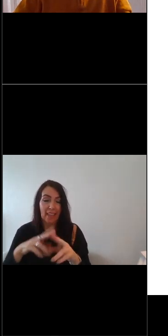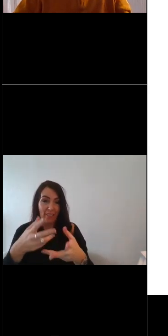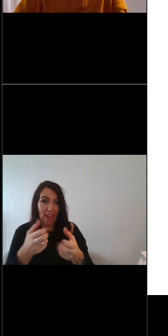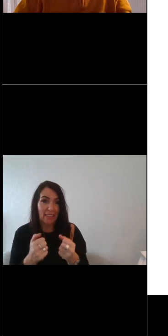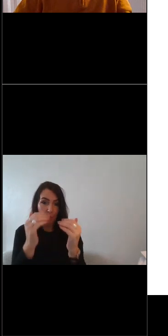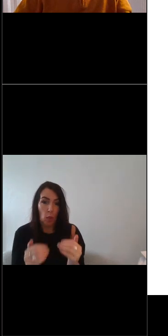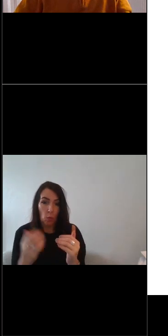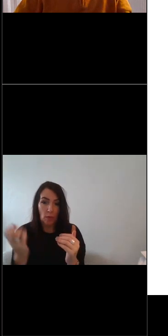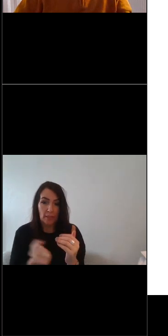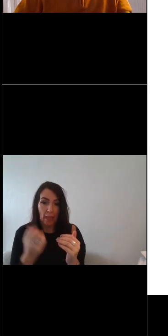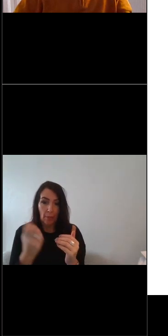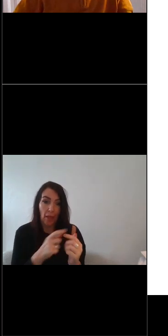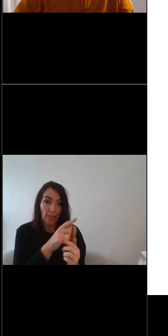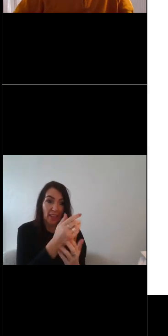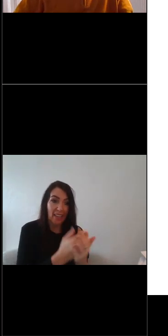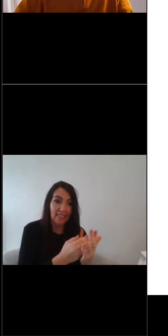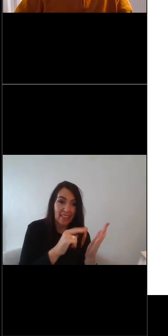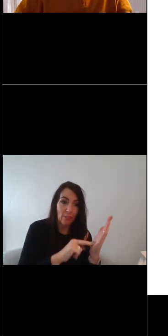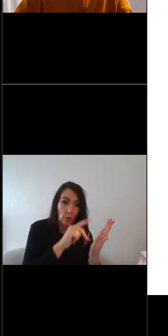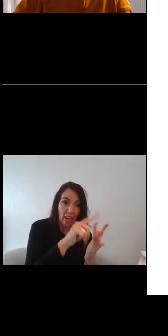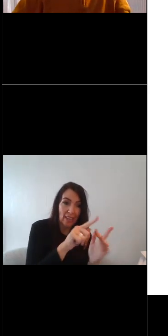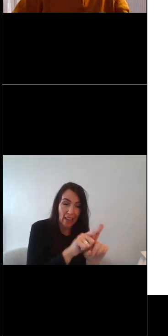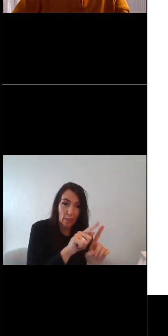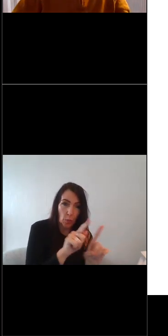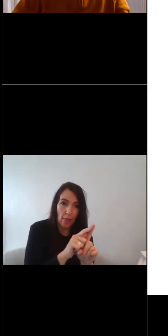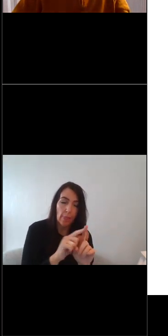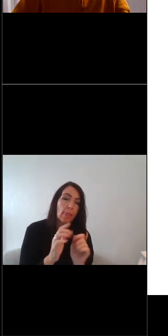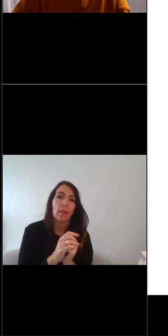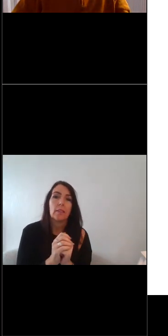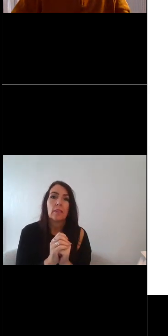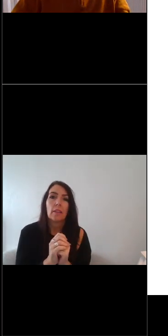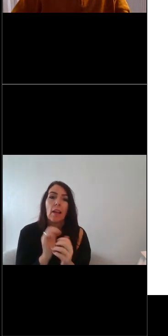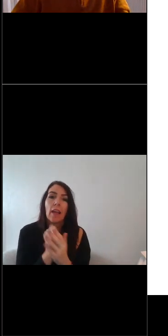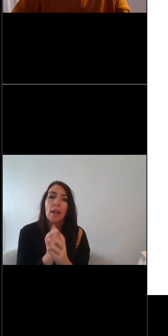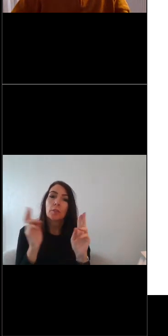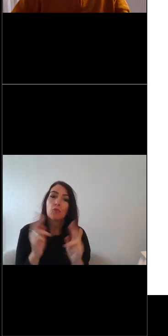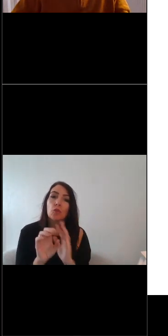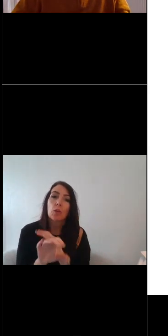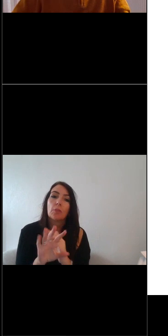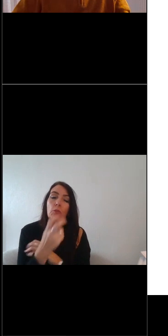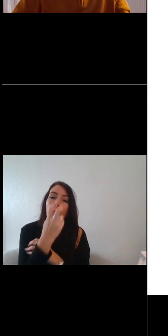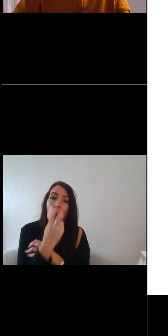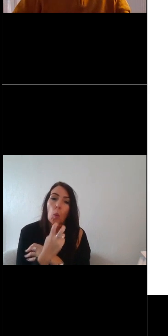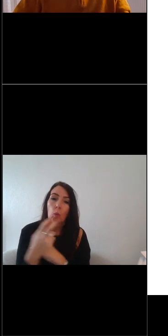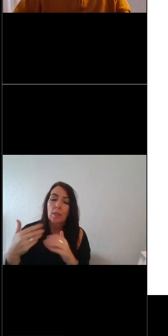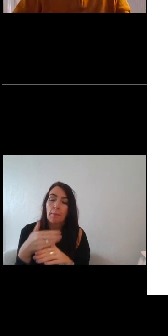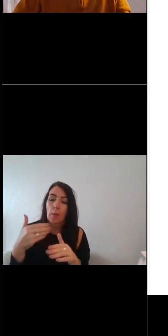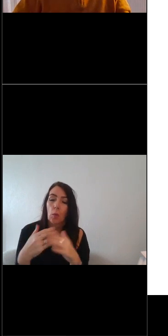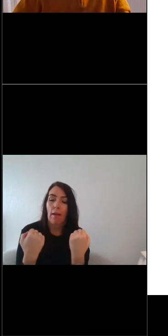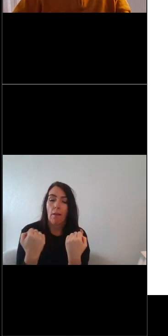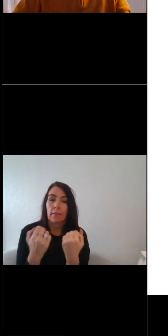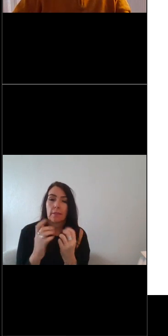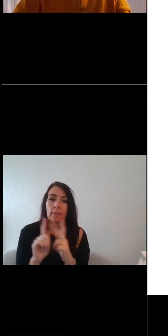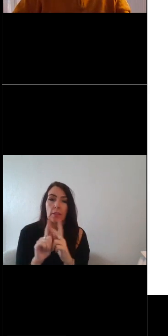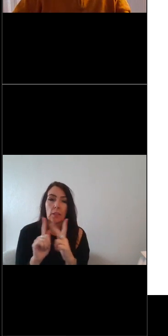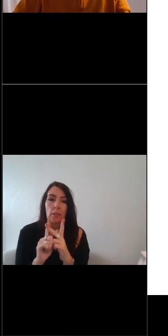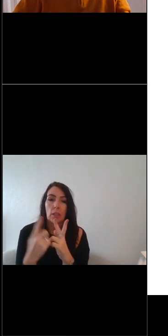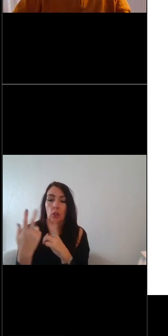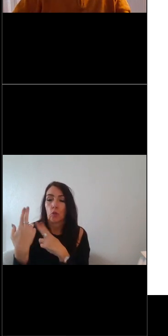the NI as well. This does help to reduce emissions from old employees' cars, and it does have some duty of